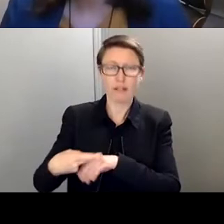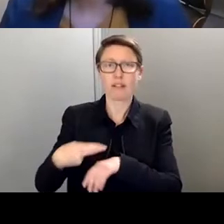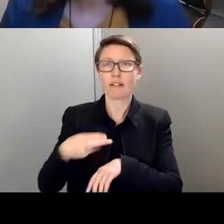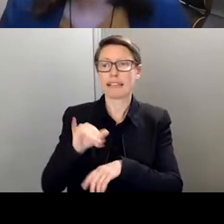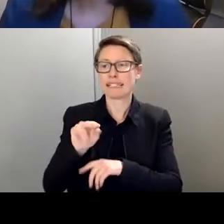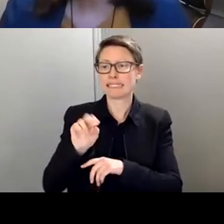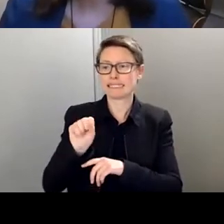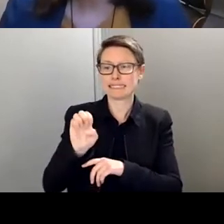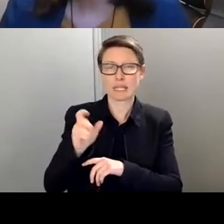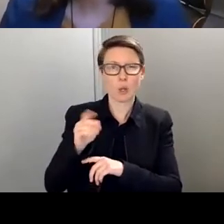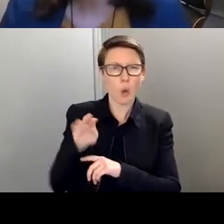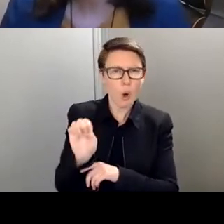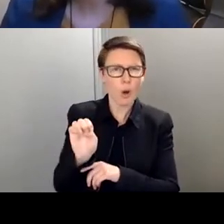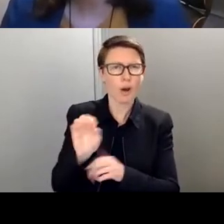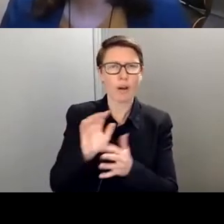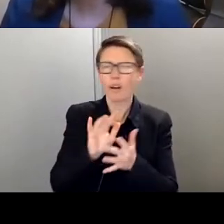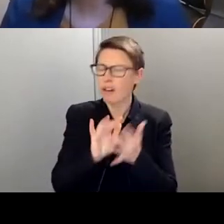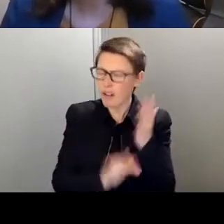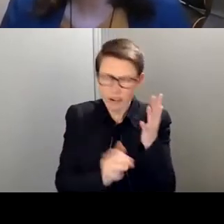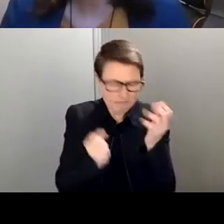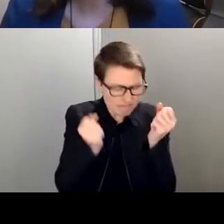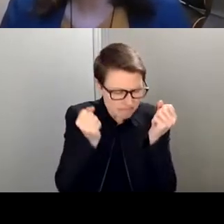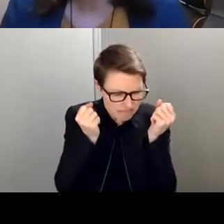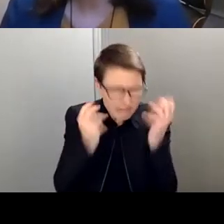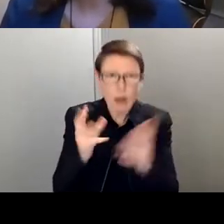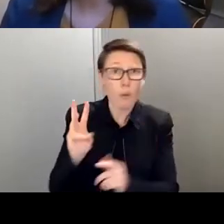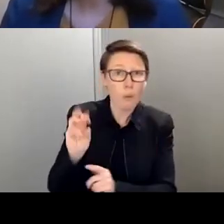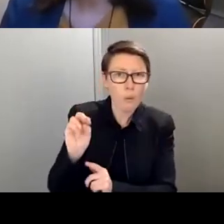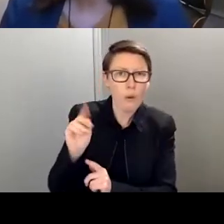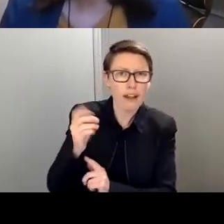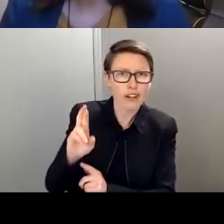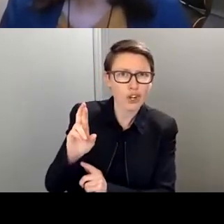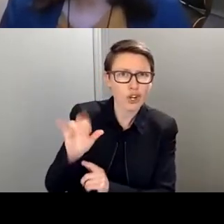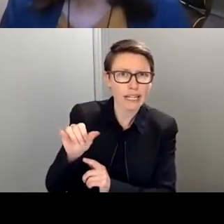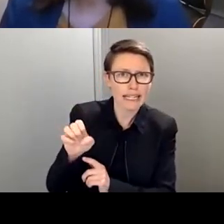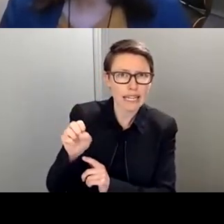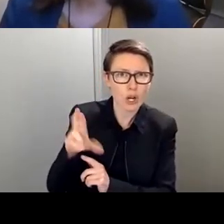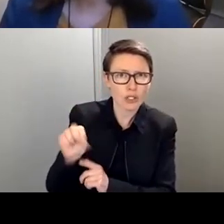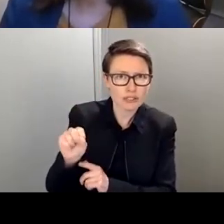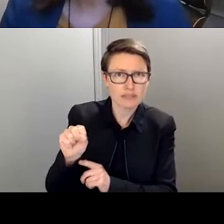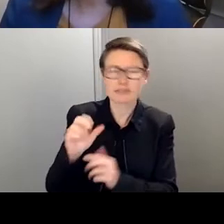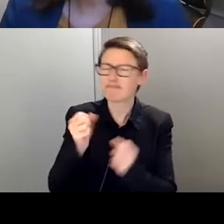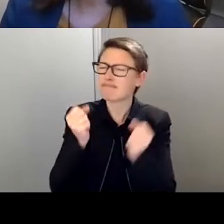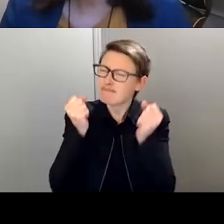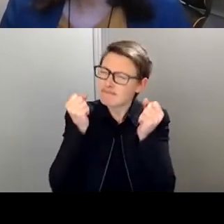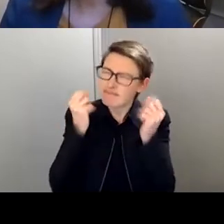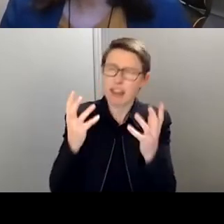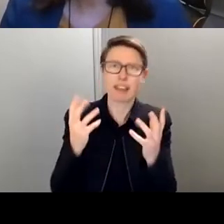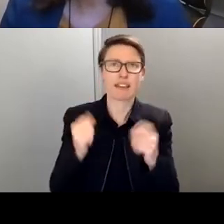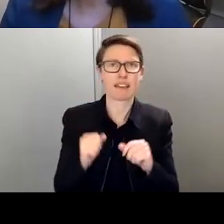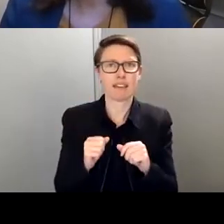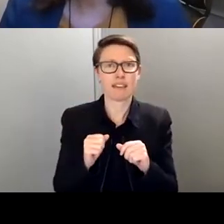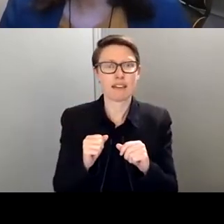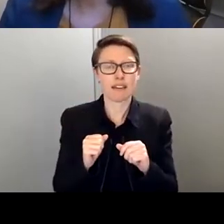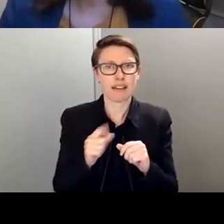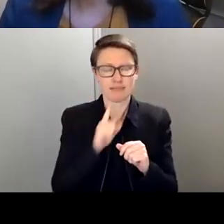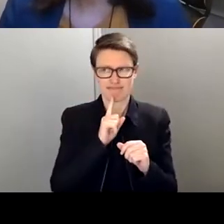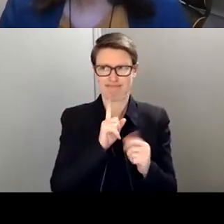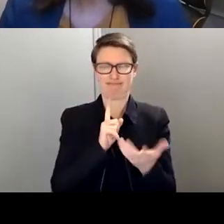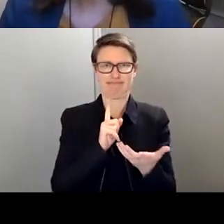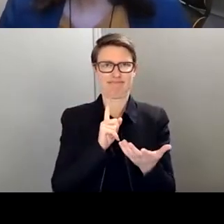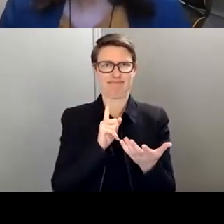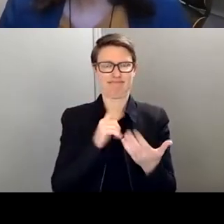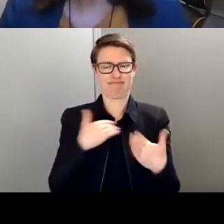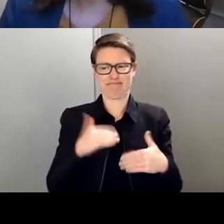Wonder Years. Like, there's so many, and it's nice to see this